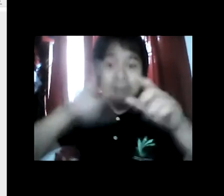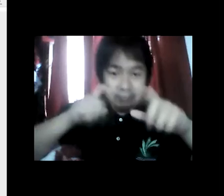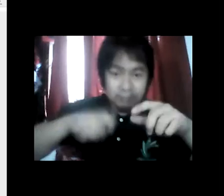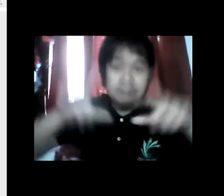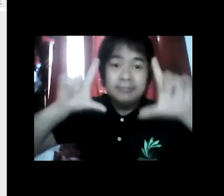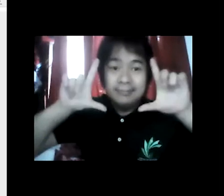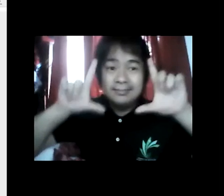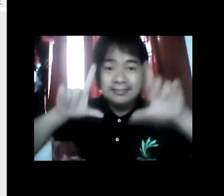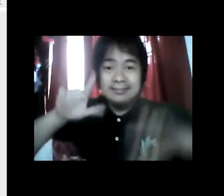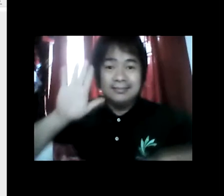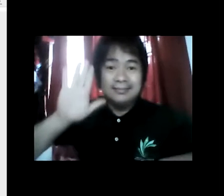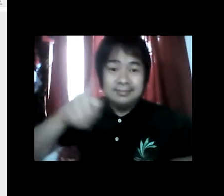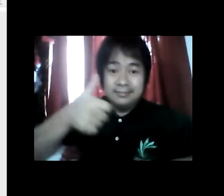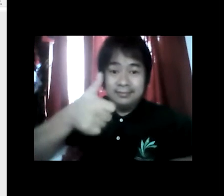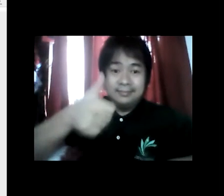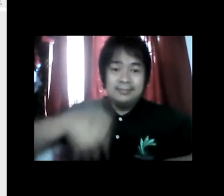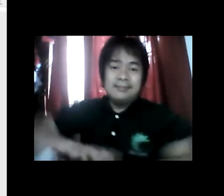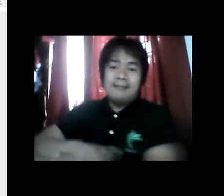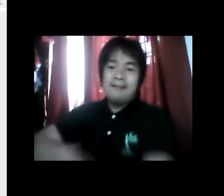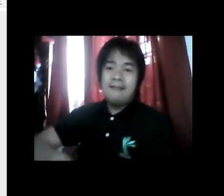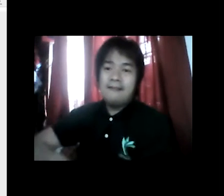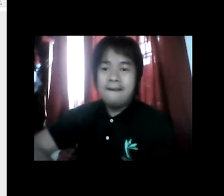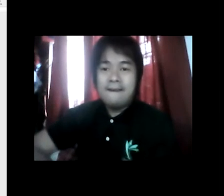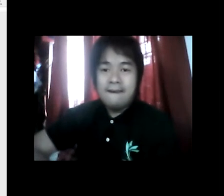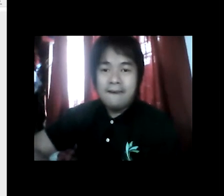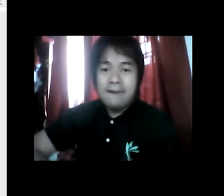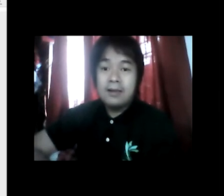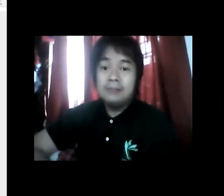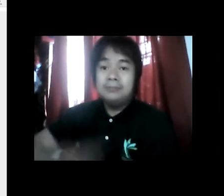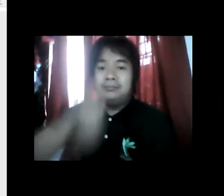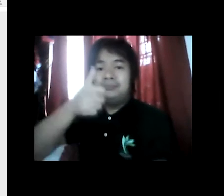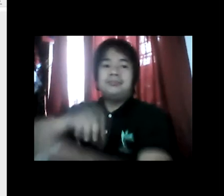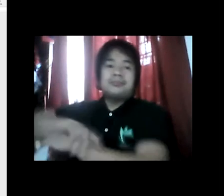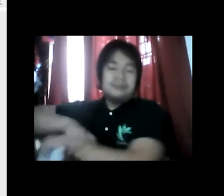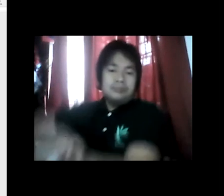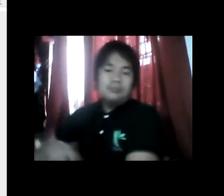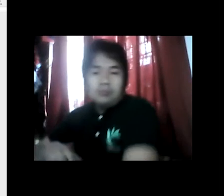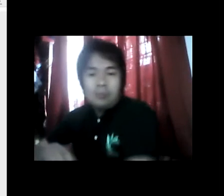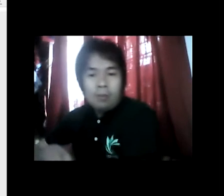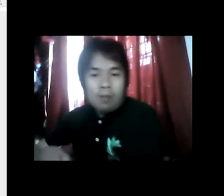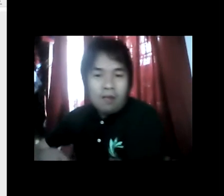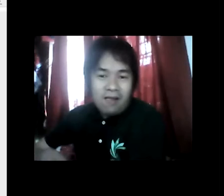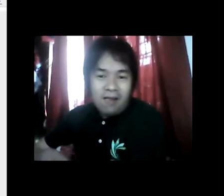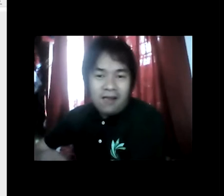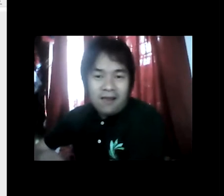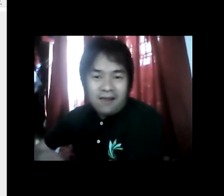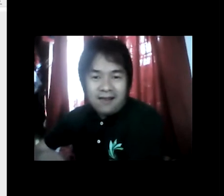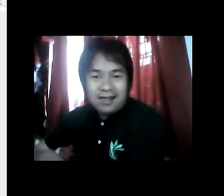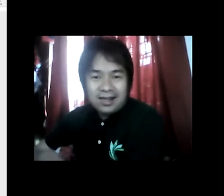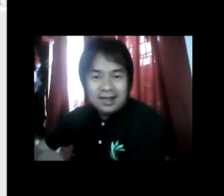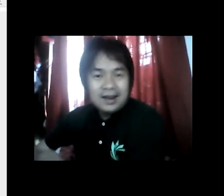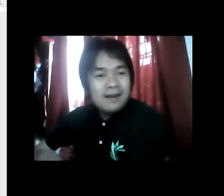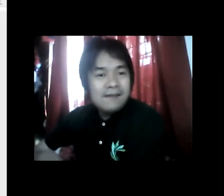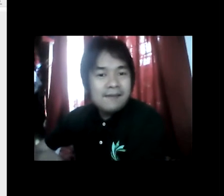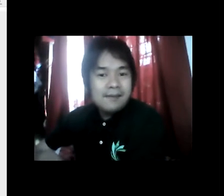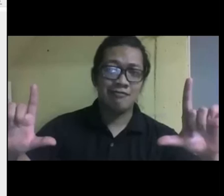signing, because I just don't want to miss the information. Just want to make sure that we spotlight the interpreter and then start interpreting.